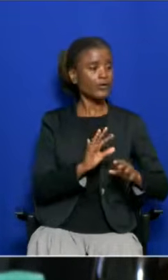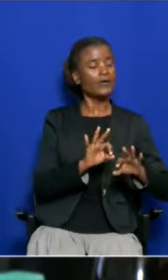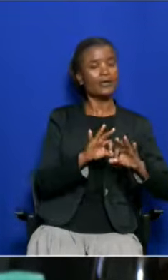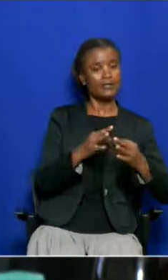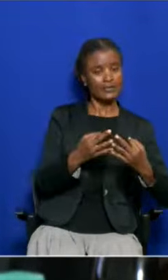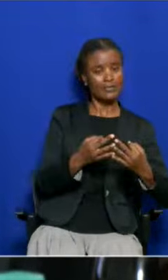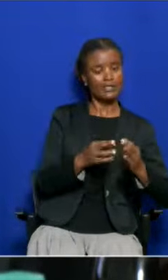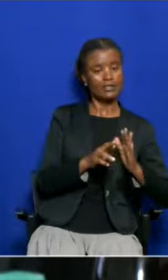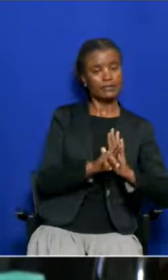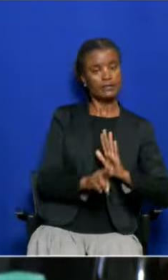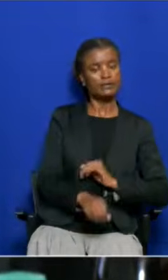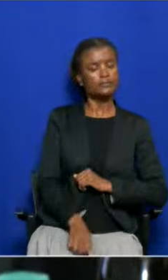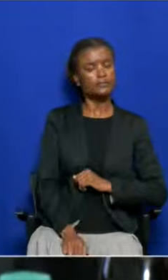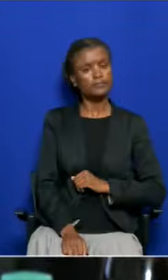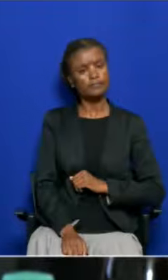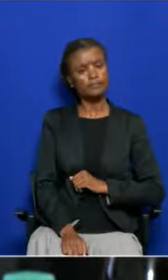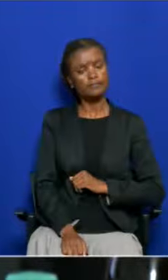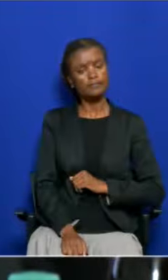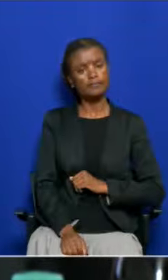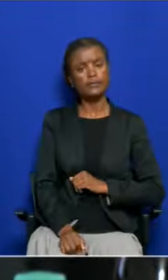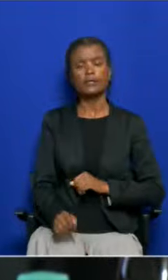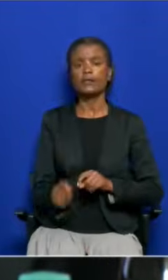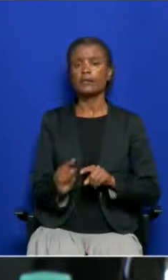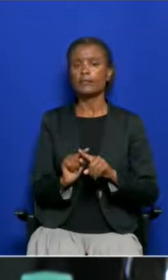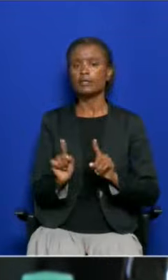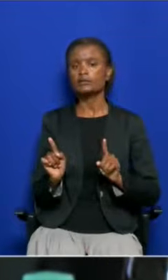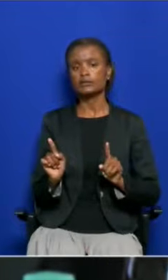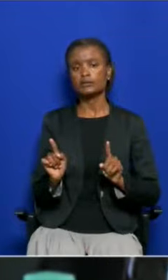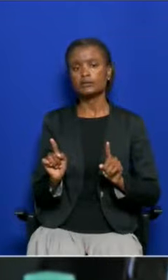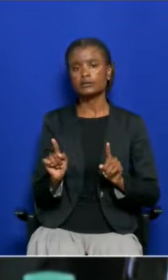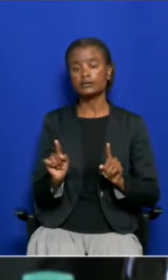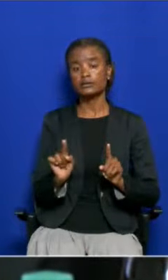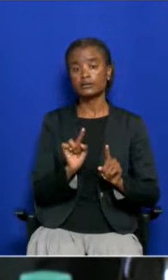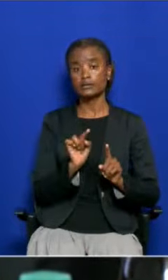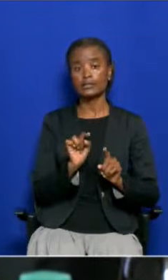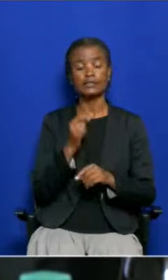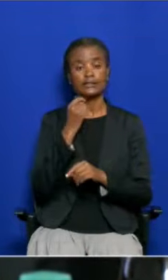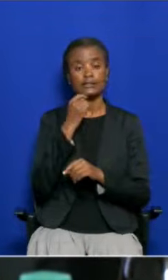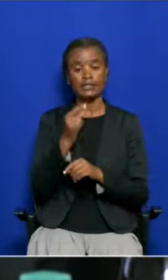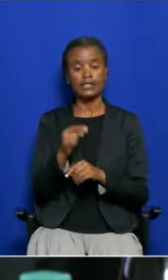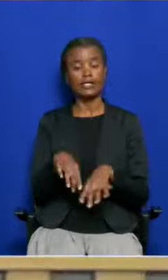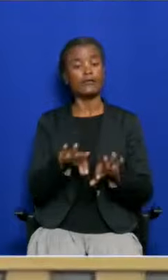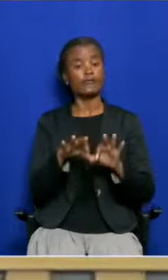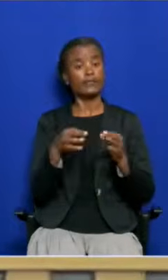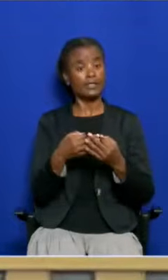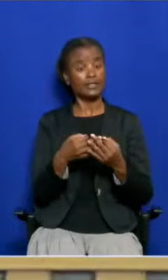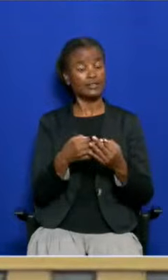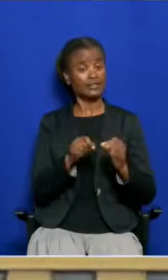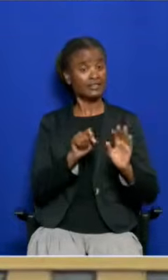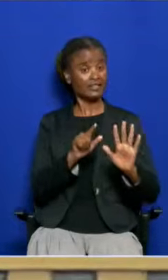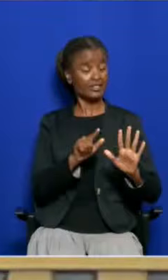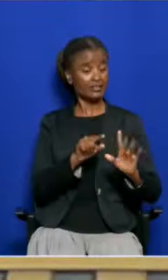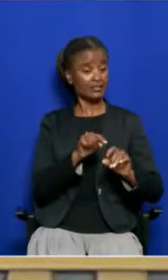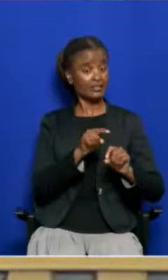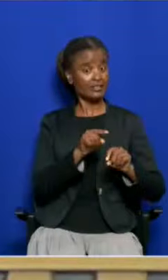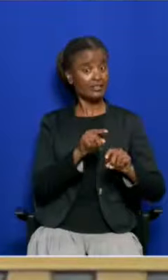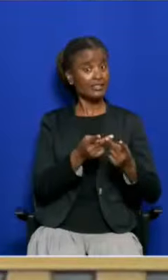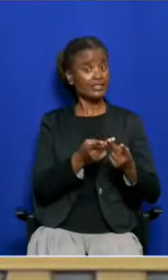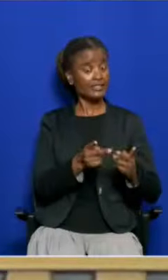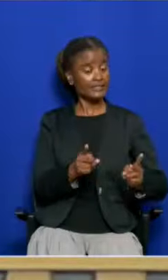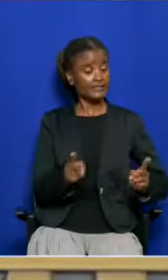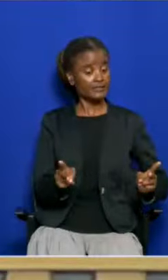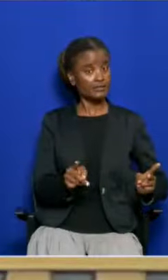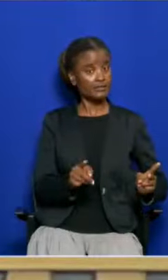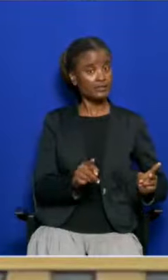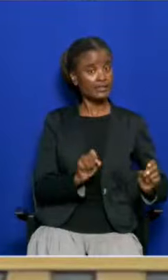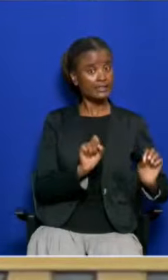But so it's 7, presumably 7 different families, or not? At least 7 different families, because there